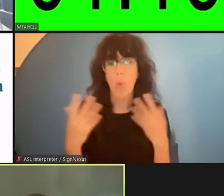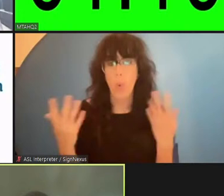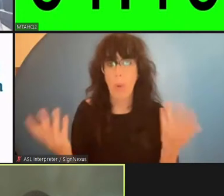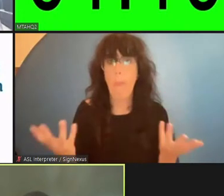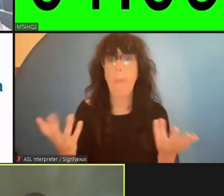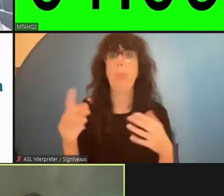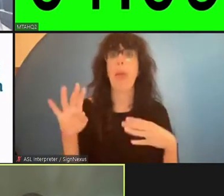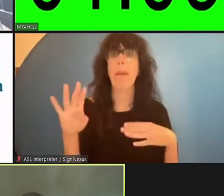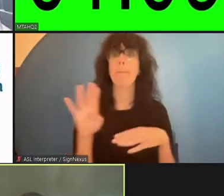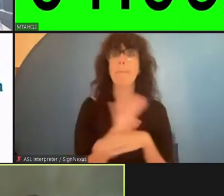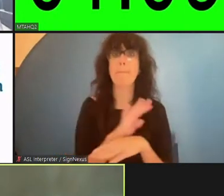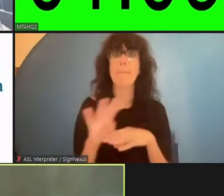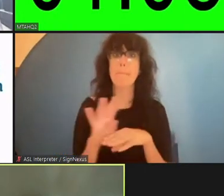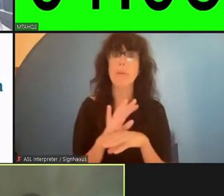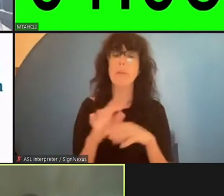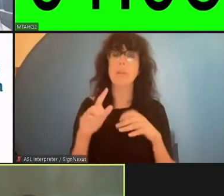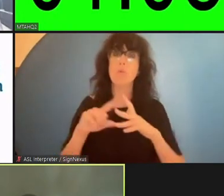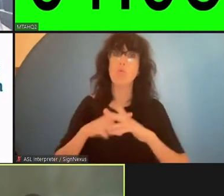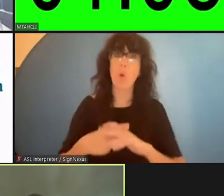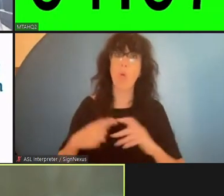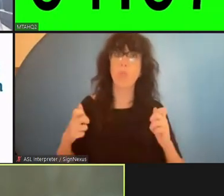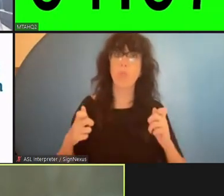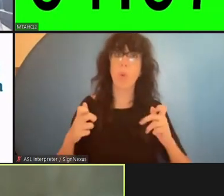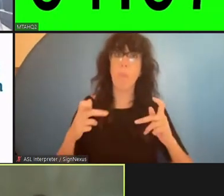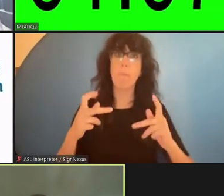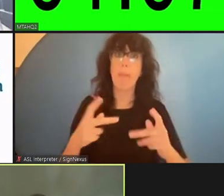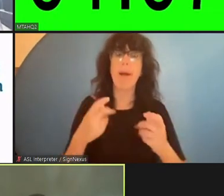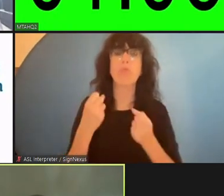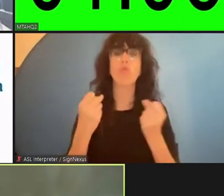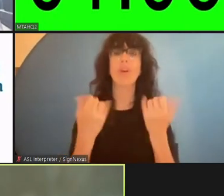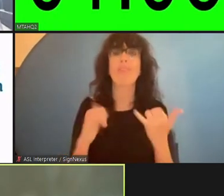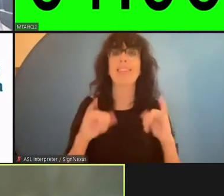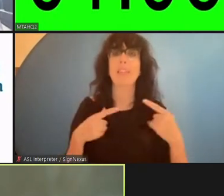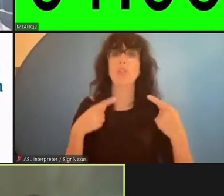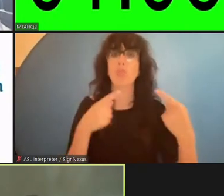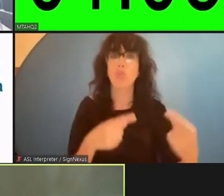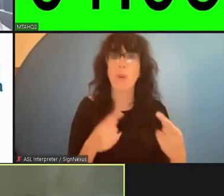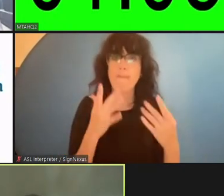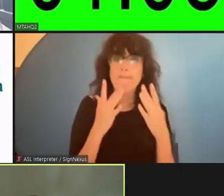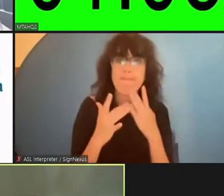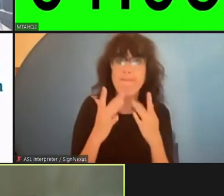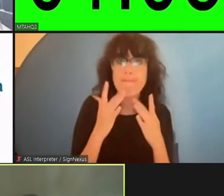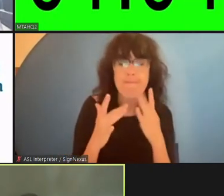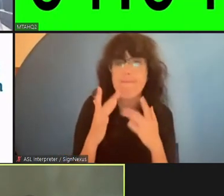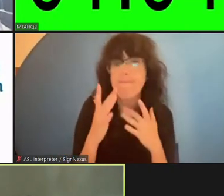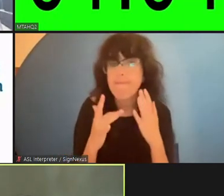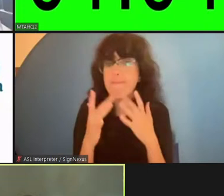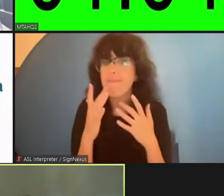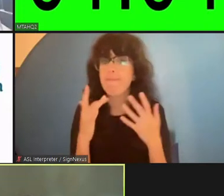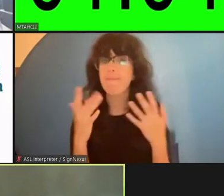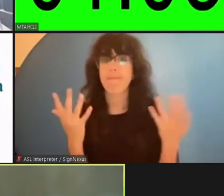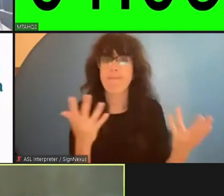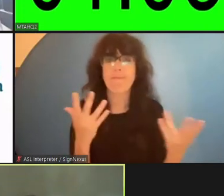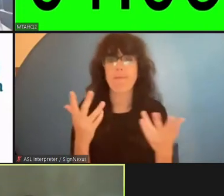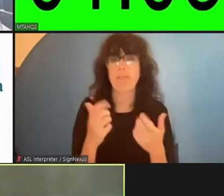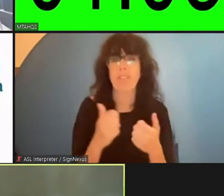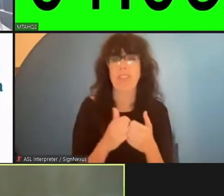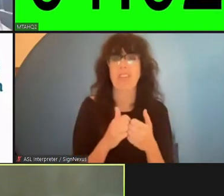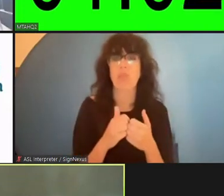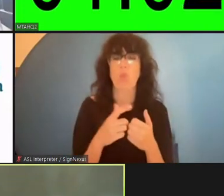business slowly began to return drivers have struggled to make ends meet amid ampersand unprecedented